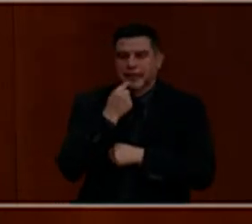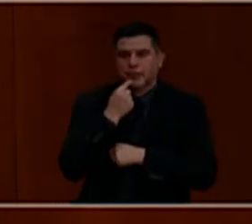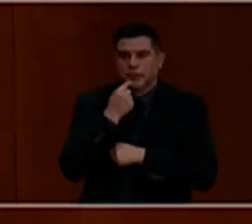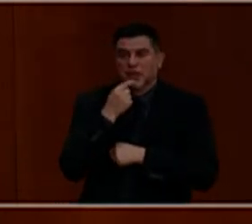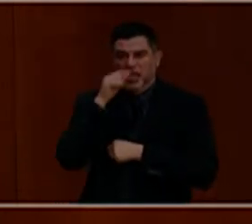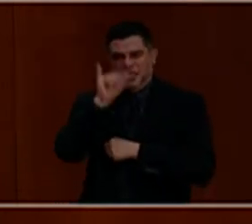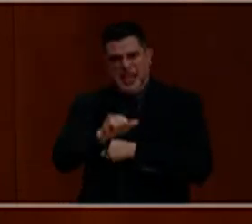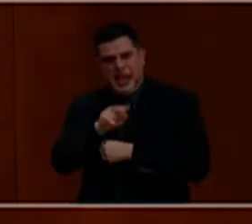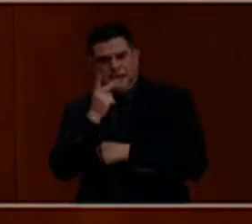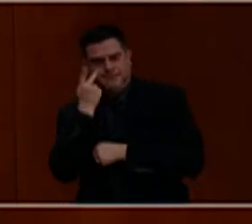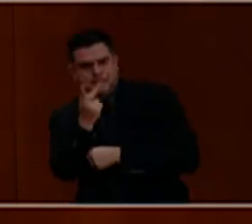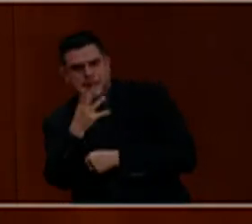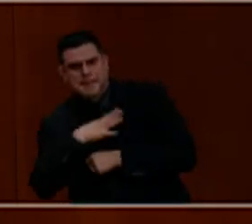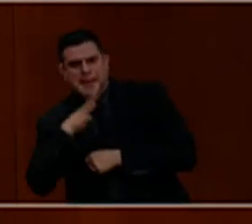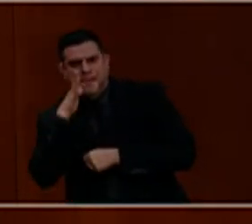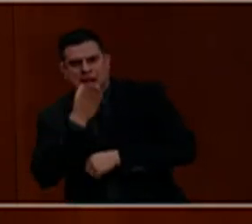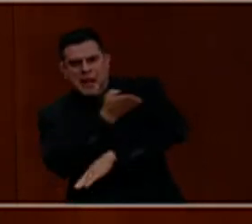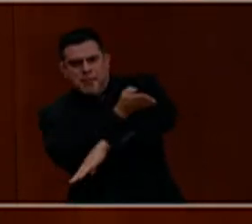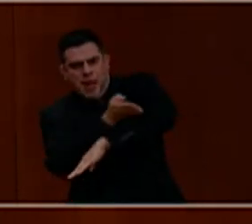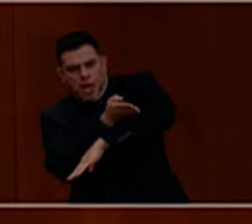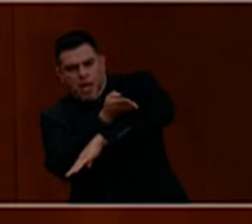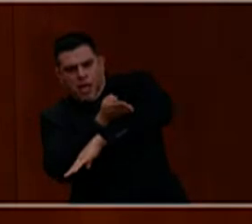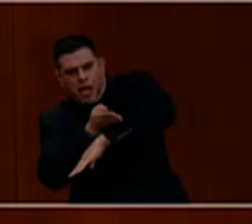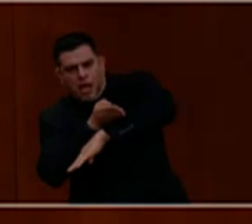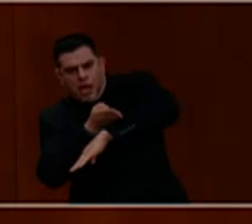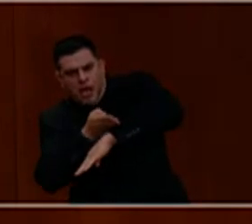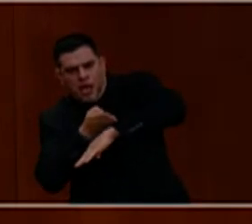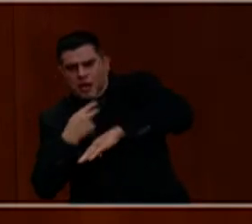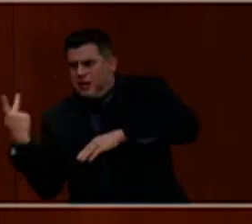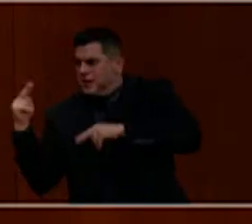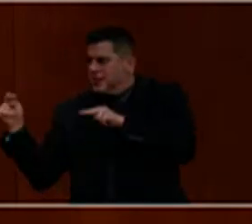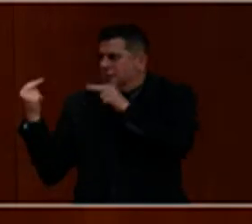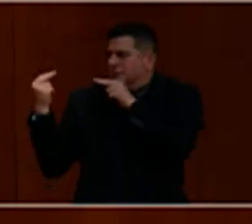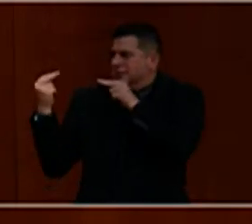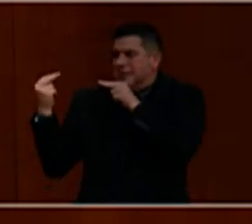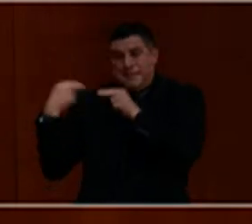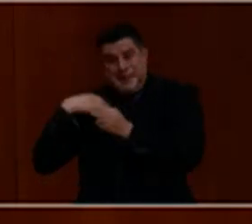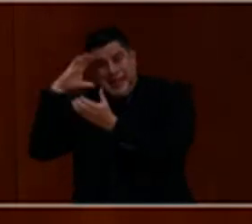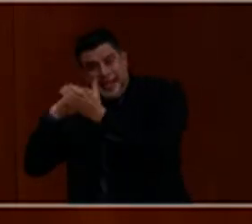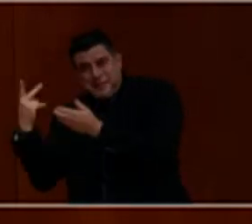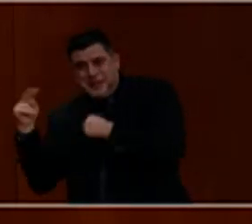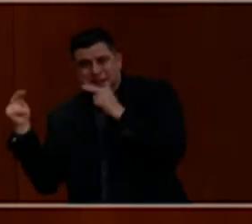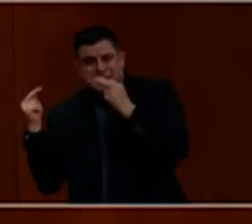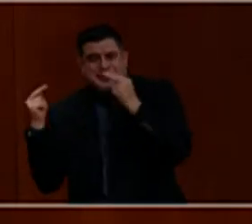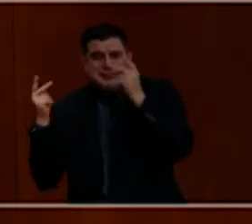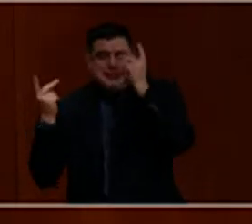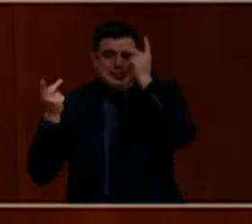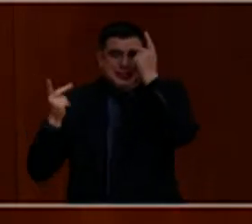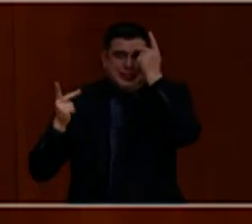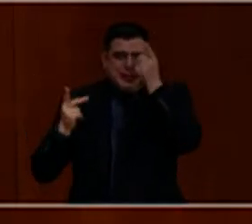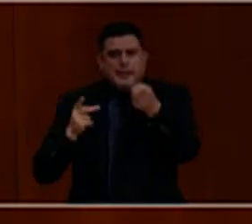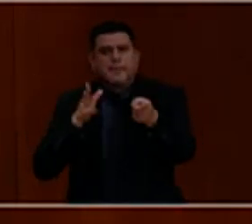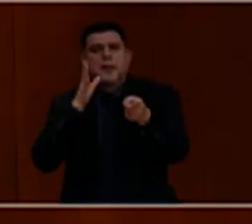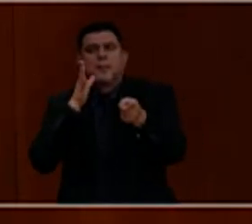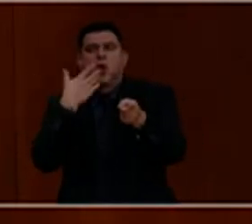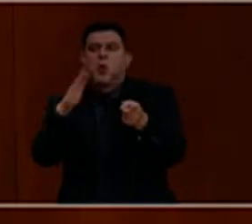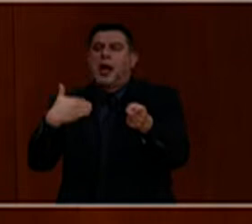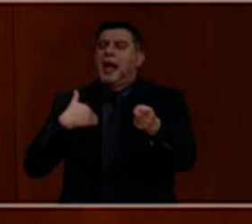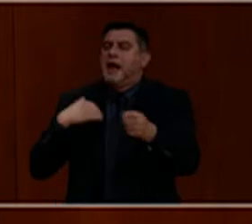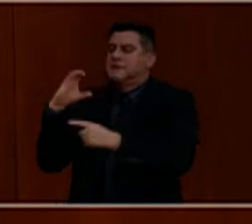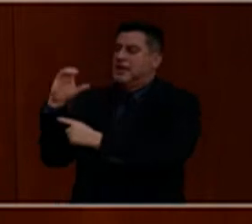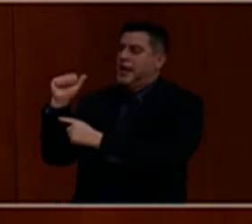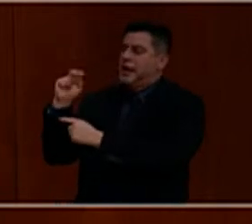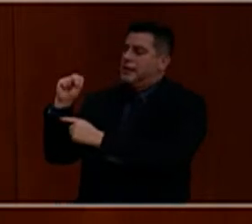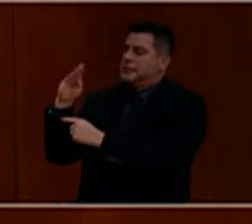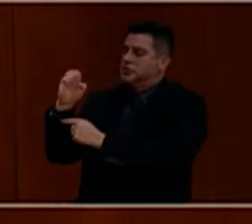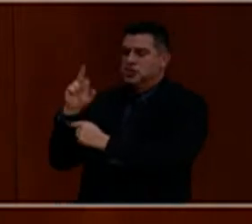be something she would survive, with the fact that she has leukemia and such an incredibly compromised immune system. And she just wasn't fighting it at